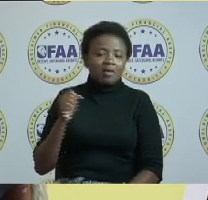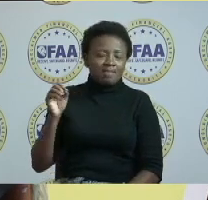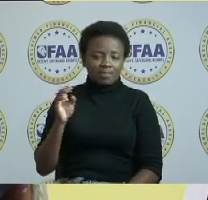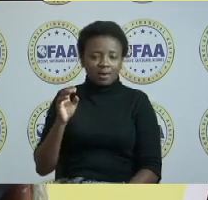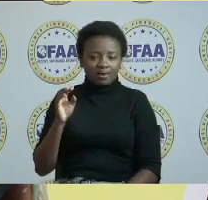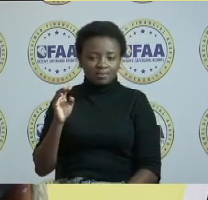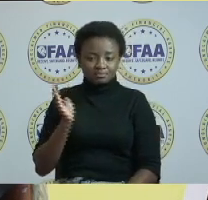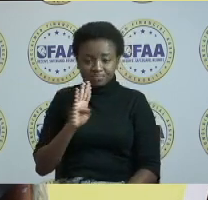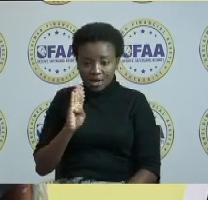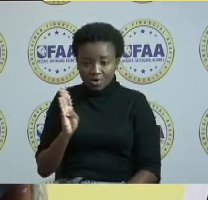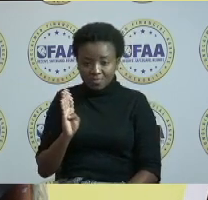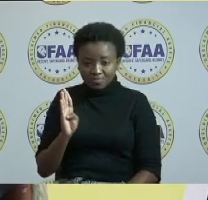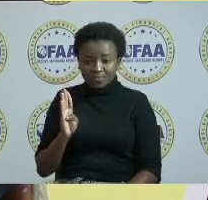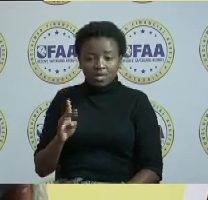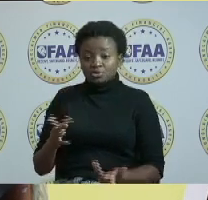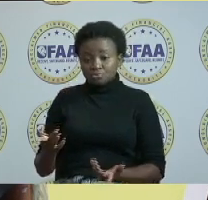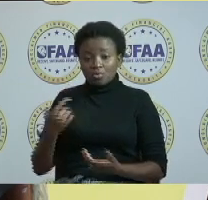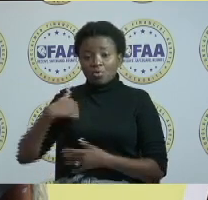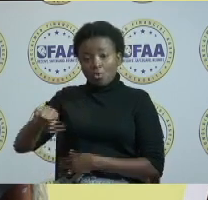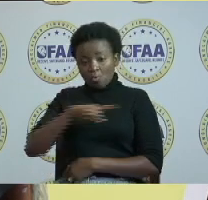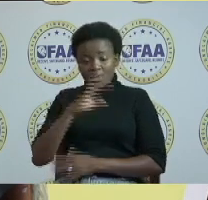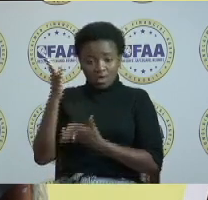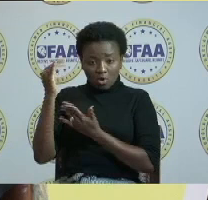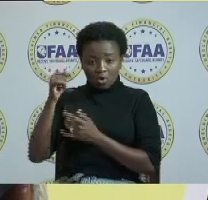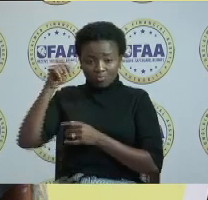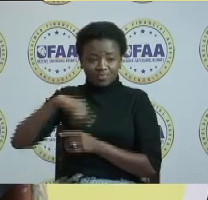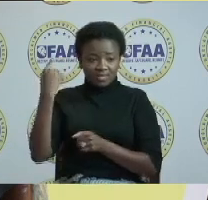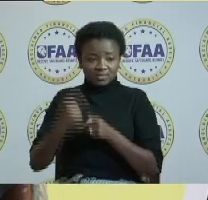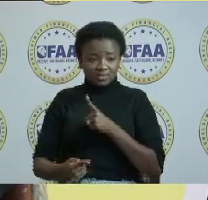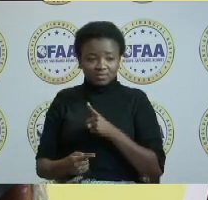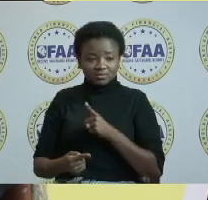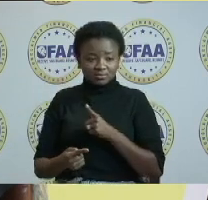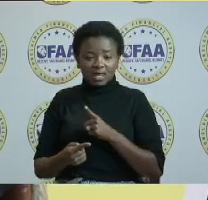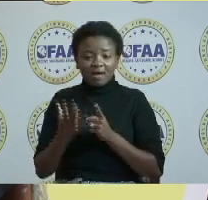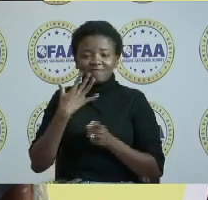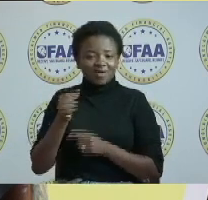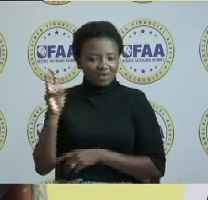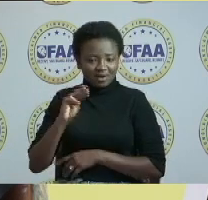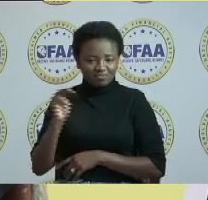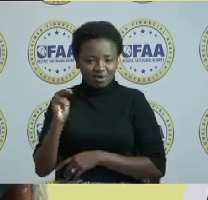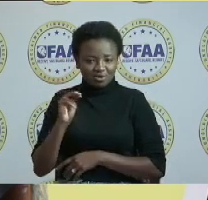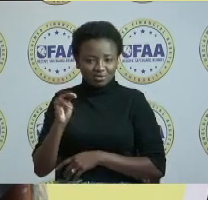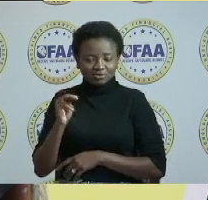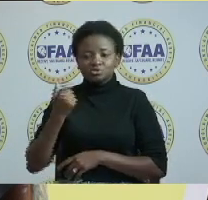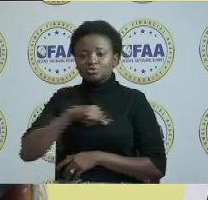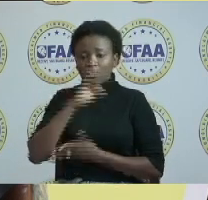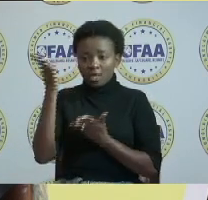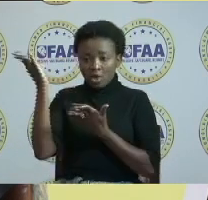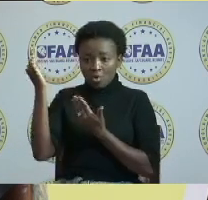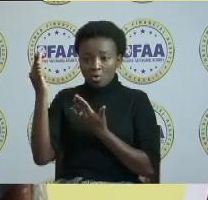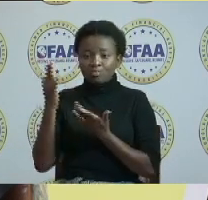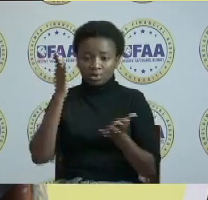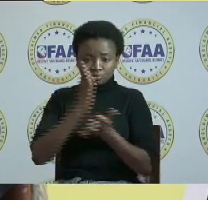hope this year is that we wish to double our performance on reunification. And we really count a